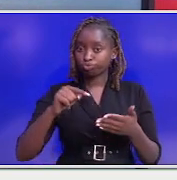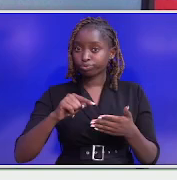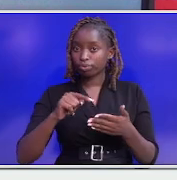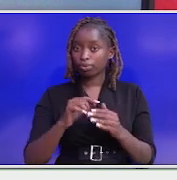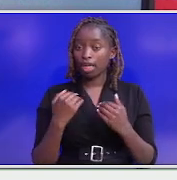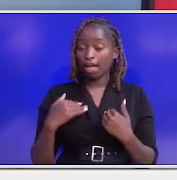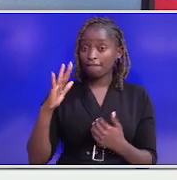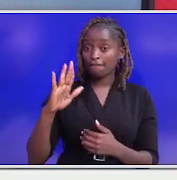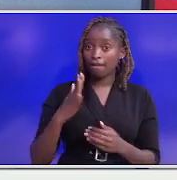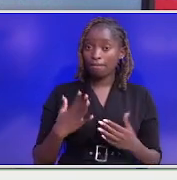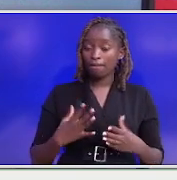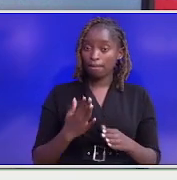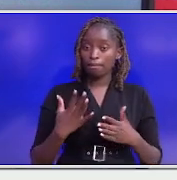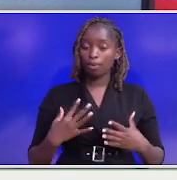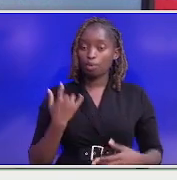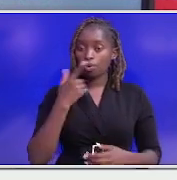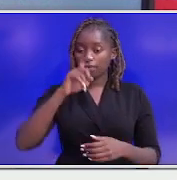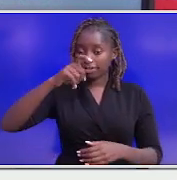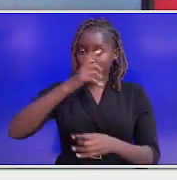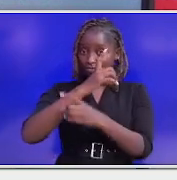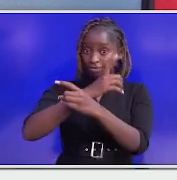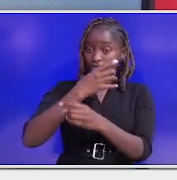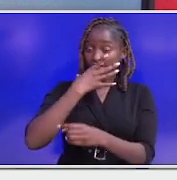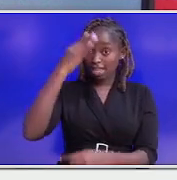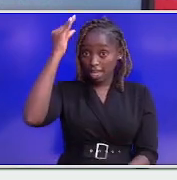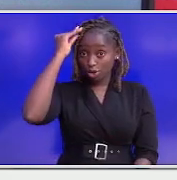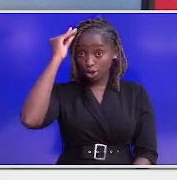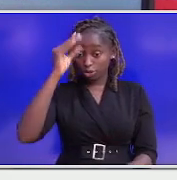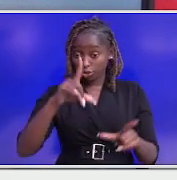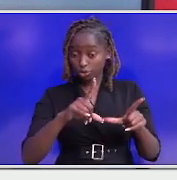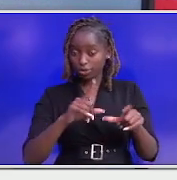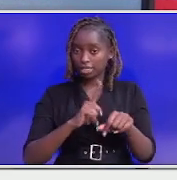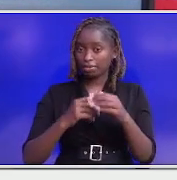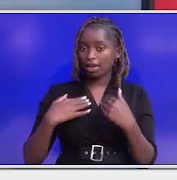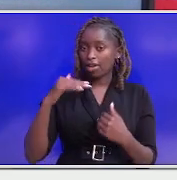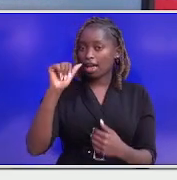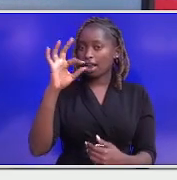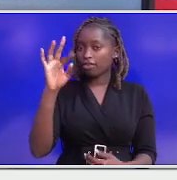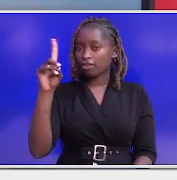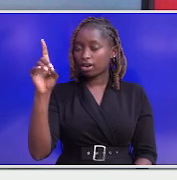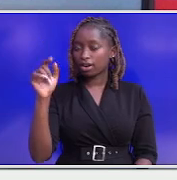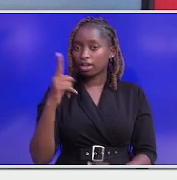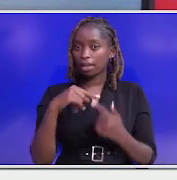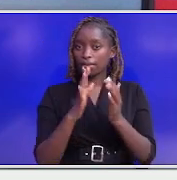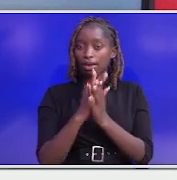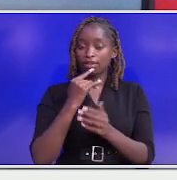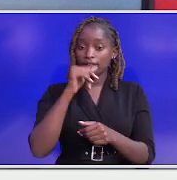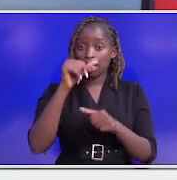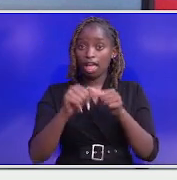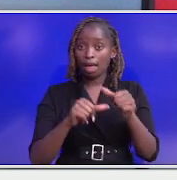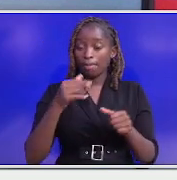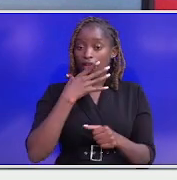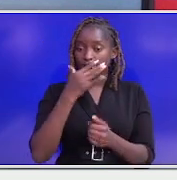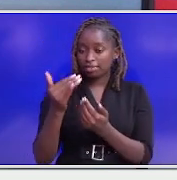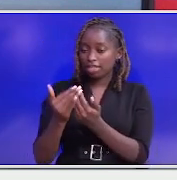Ali Hassan Joho had to defend his education certificates as Alfred Mutua came under fire of a scorecard of